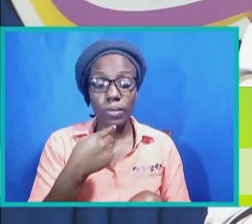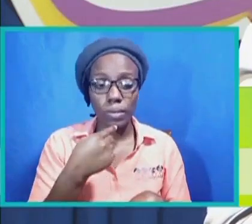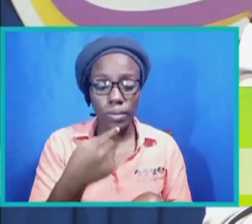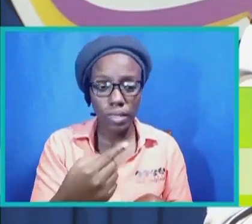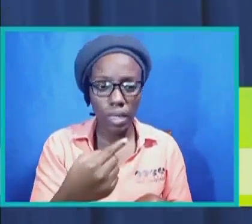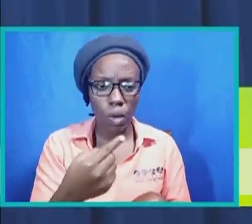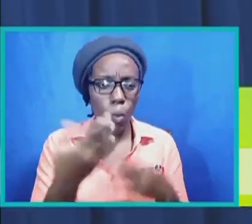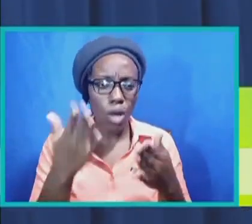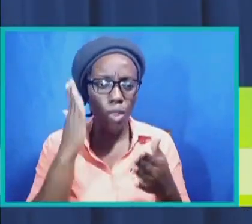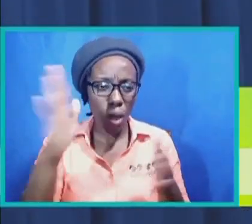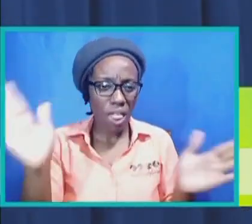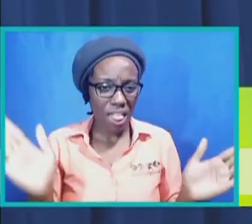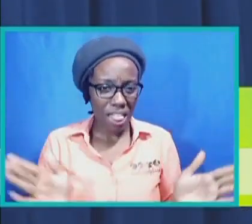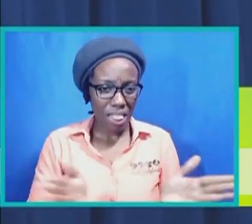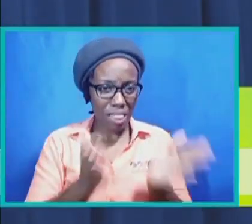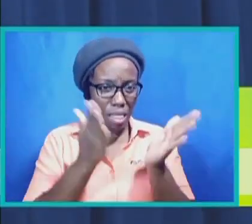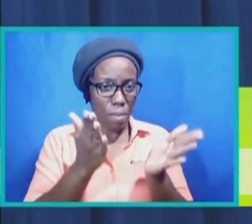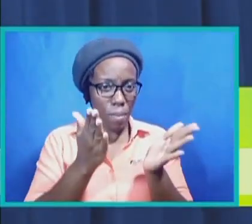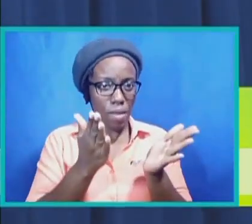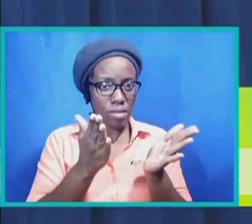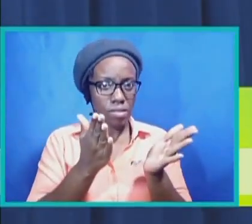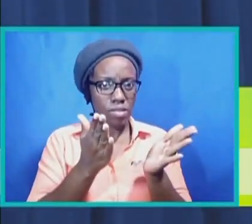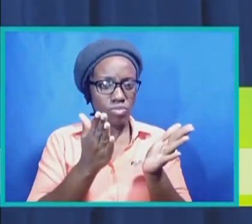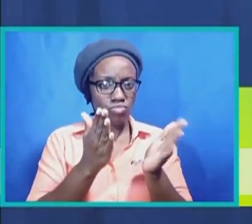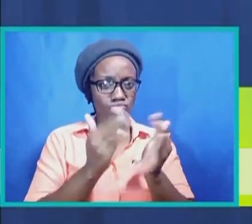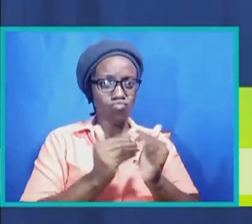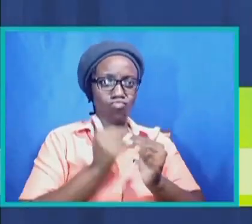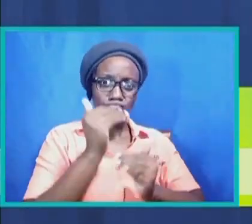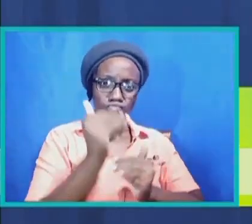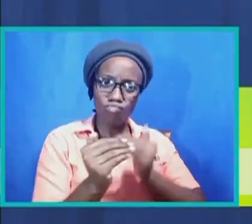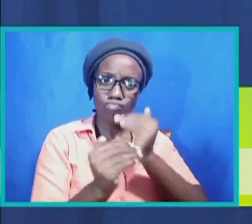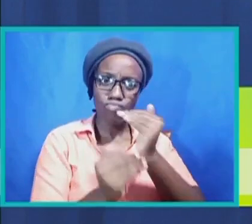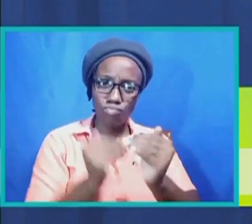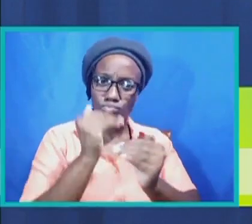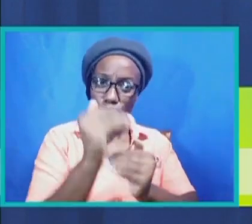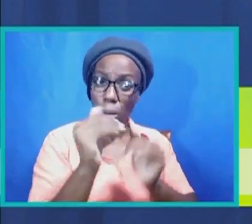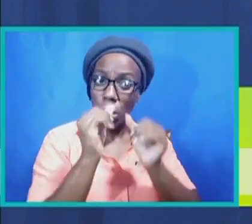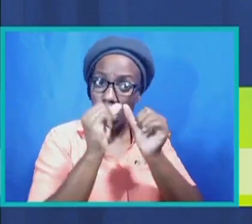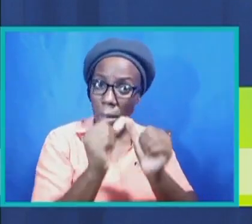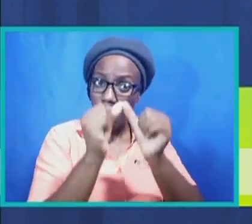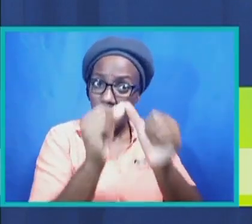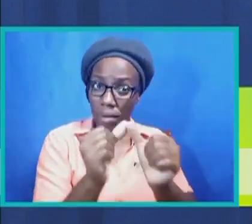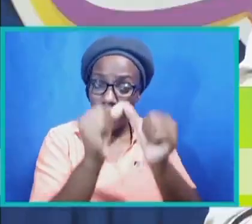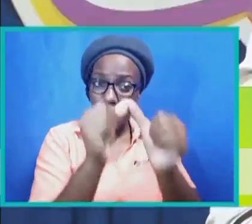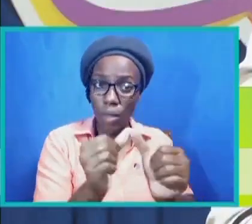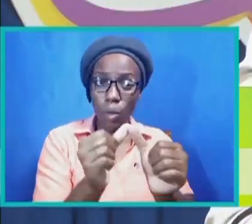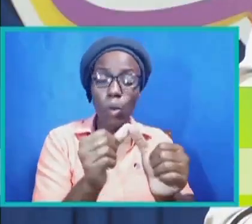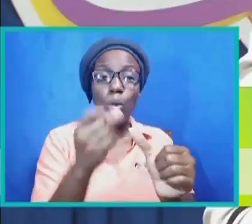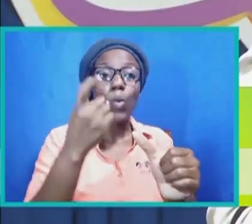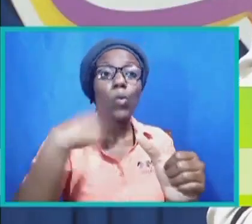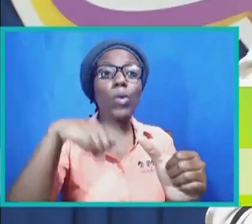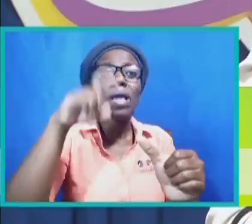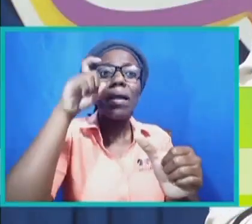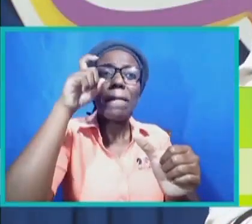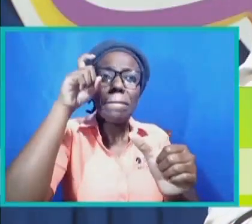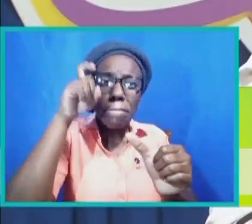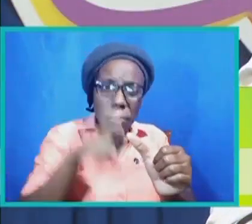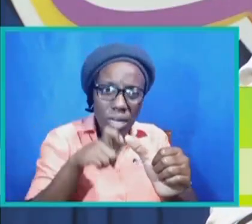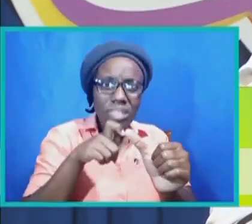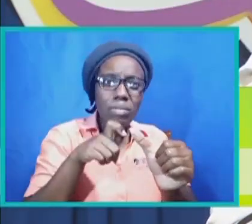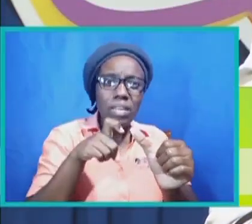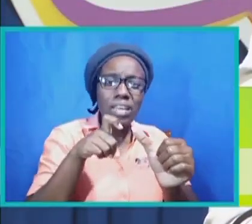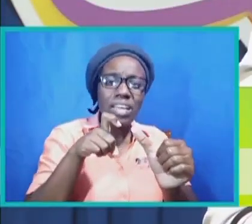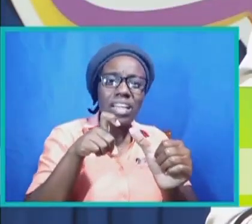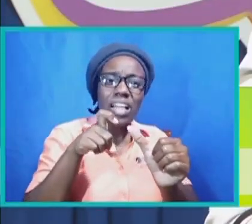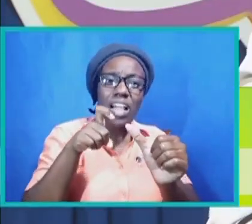to be able to evolve continuously as our context changes, is that we must become lifelong learners, which means we must